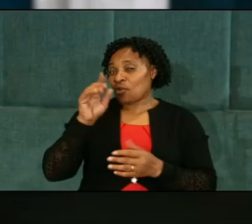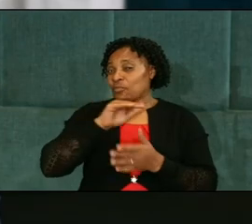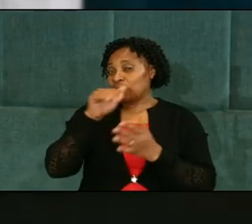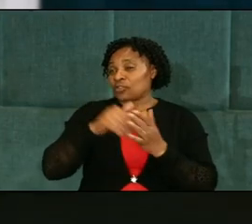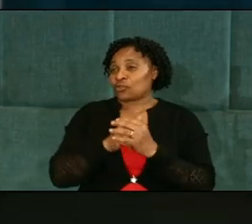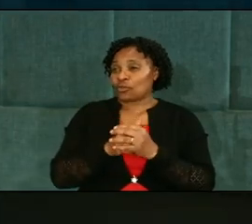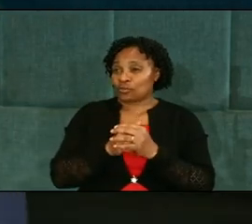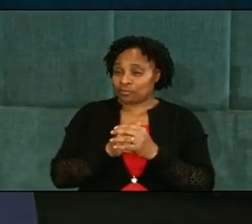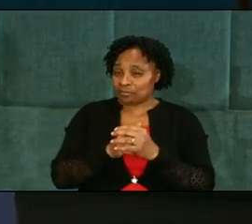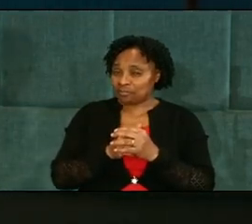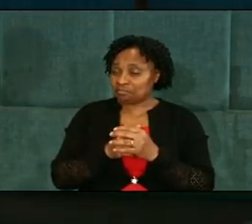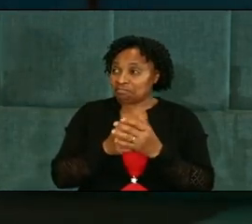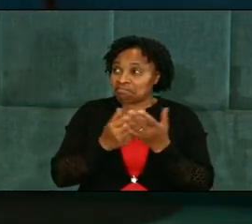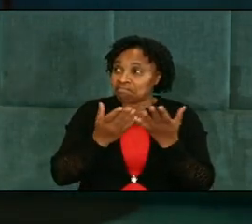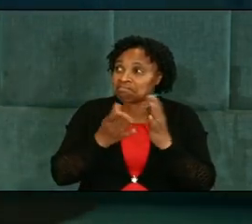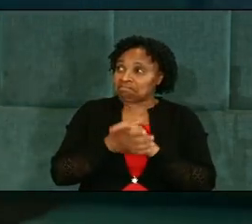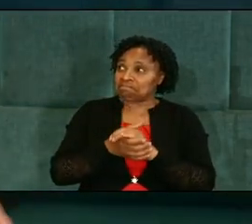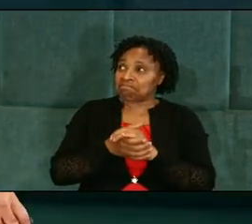Central,